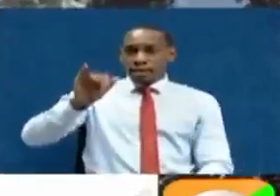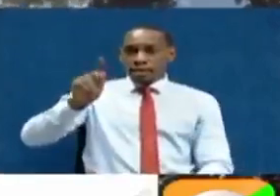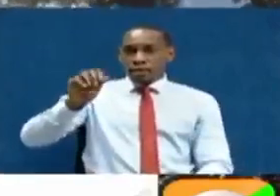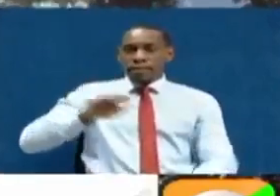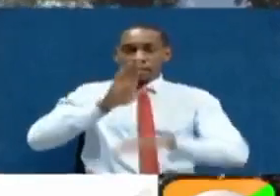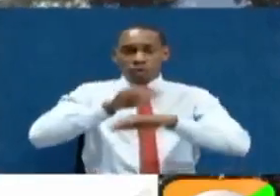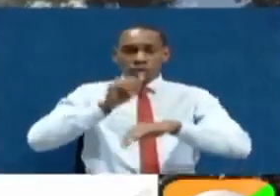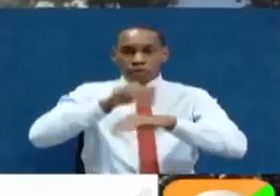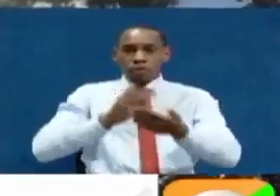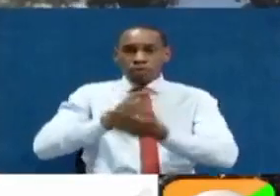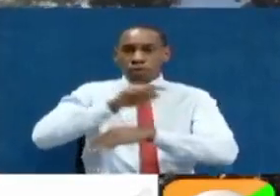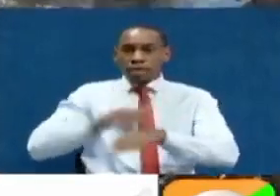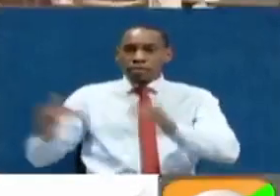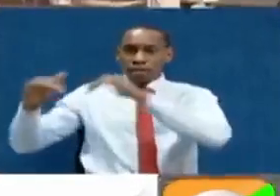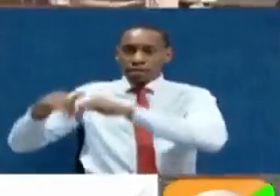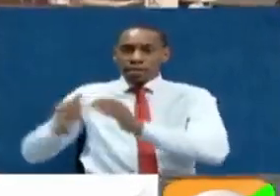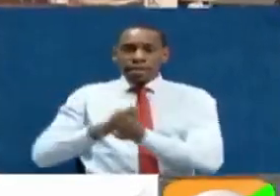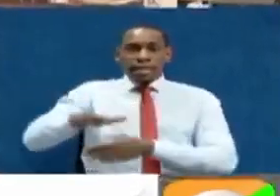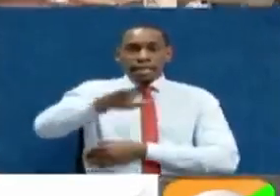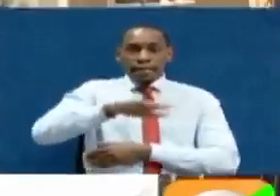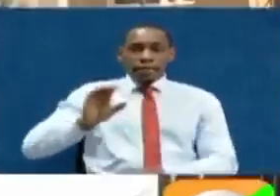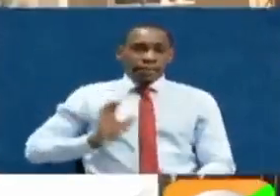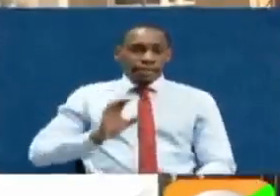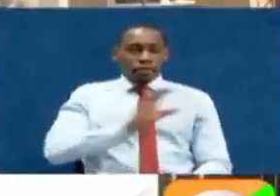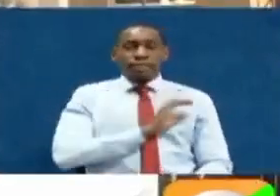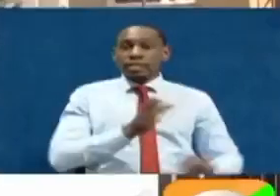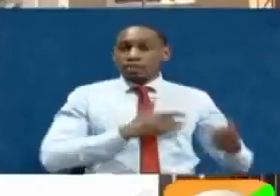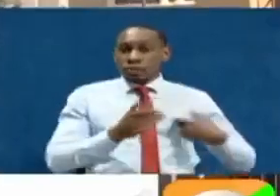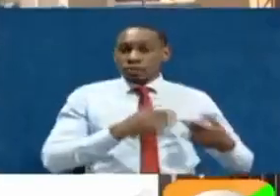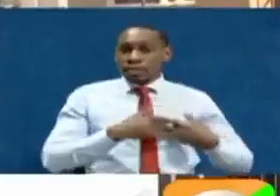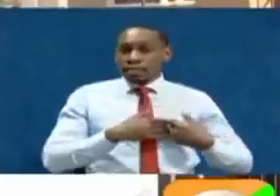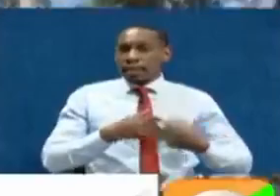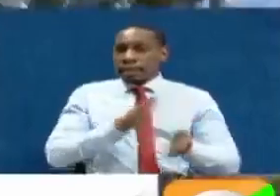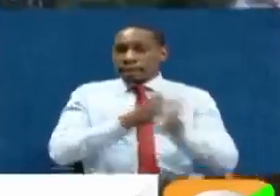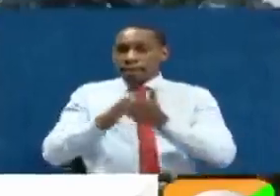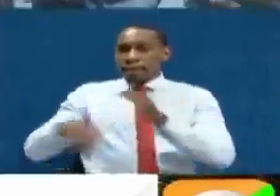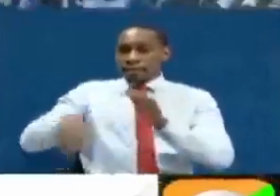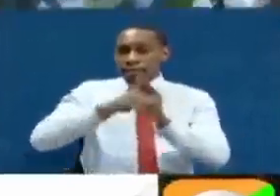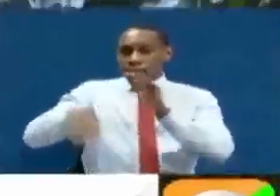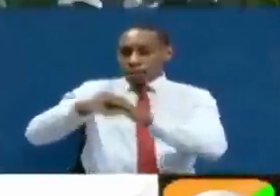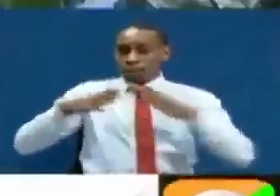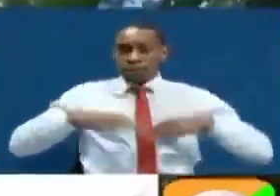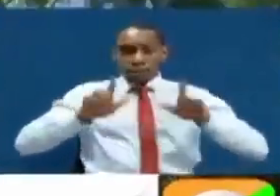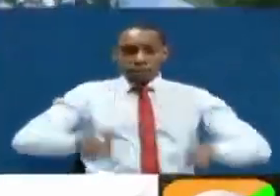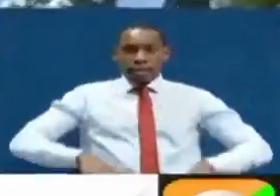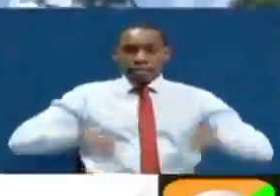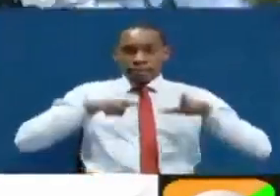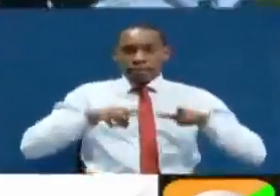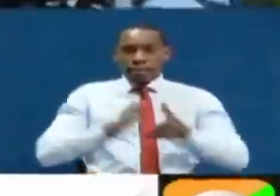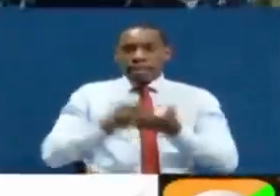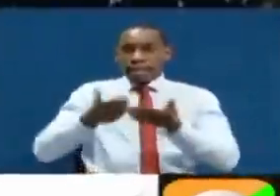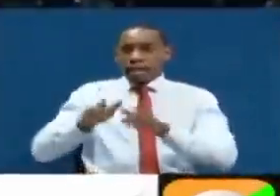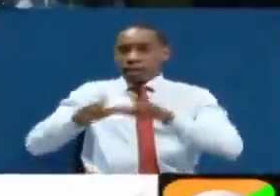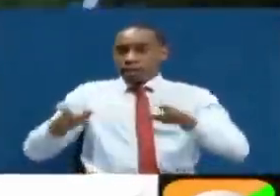was summoned by the National Assembly Environment Committee over the controversial planned eviction of residents living on a